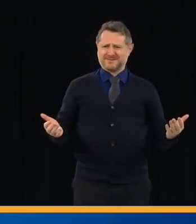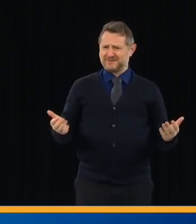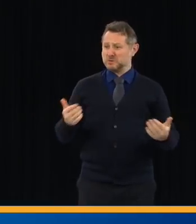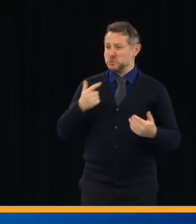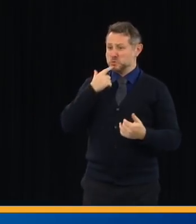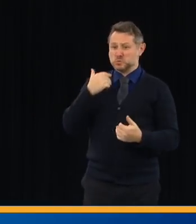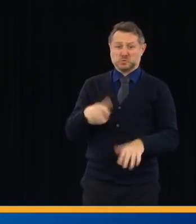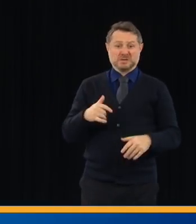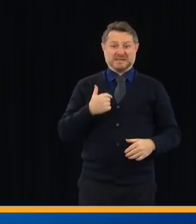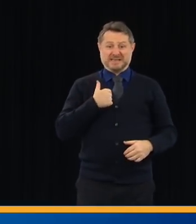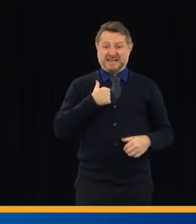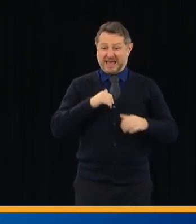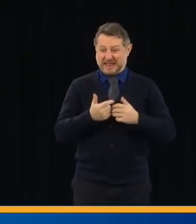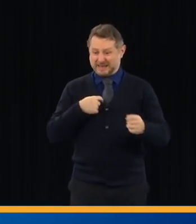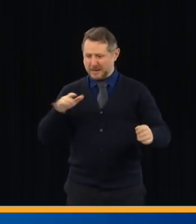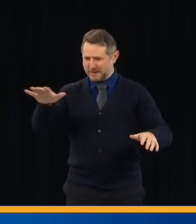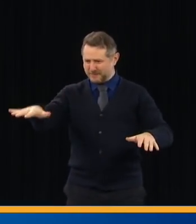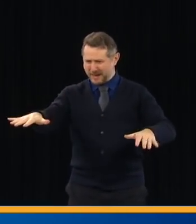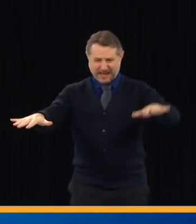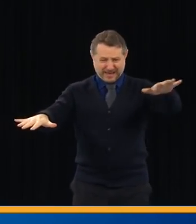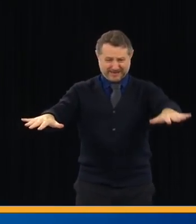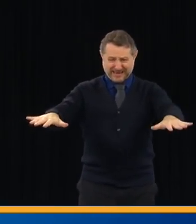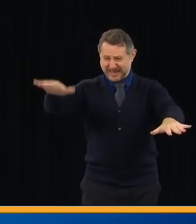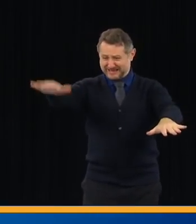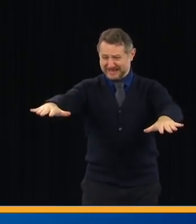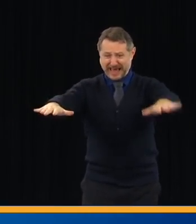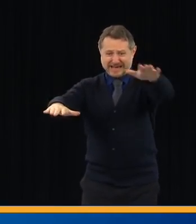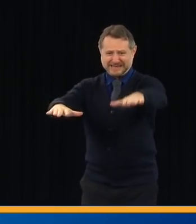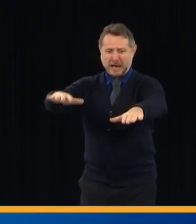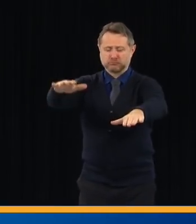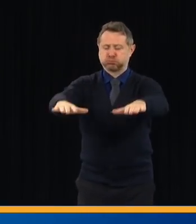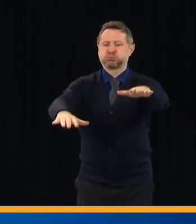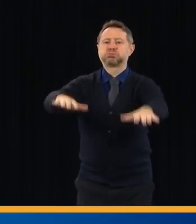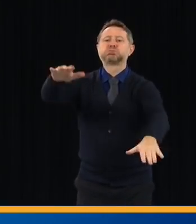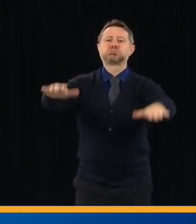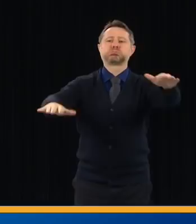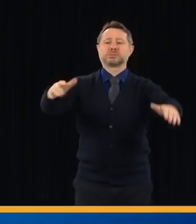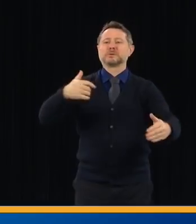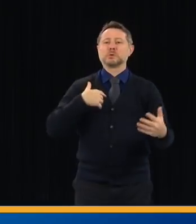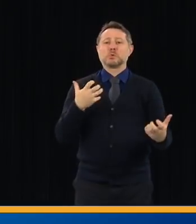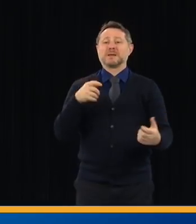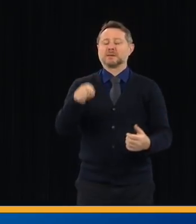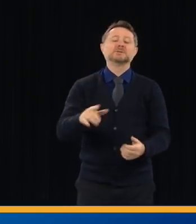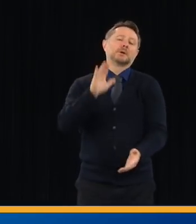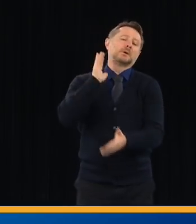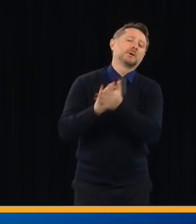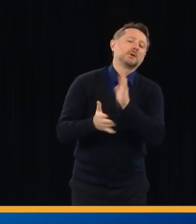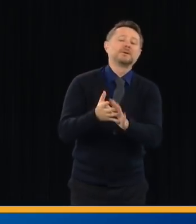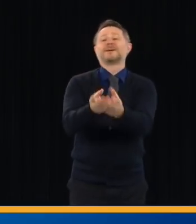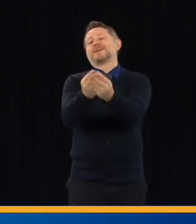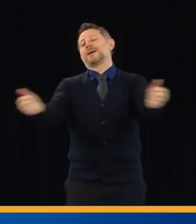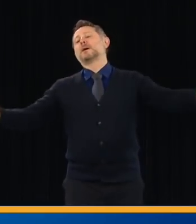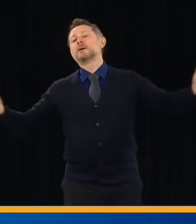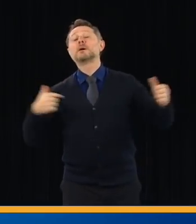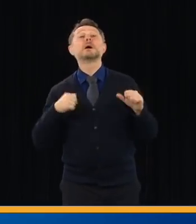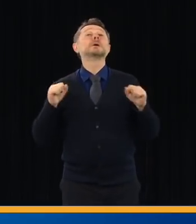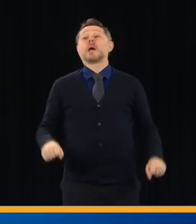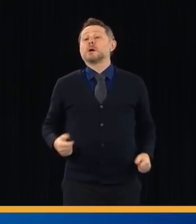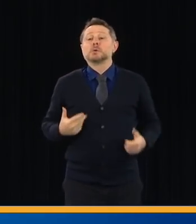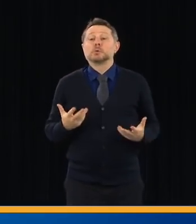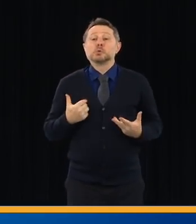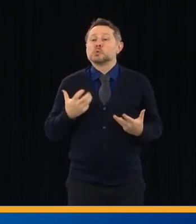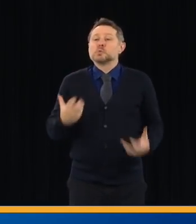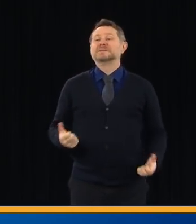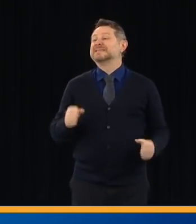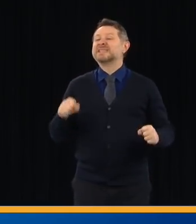we're dealing with. So yes, I want it over. If there was anything I could do to